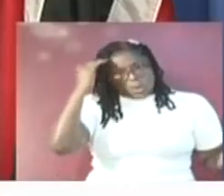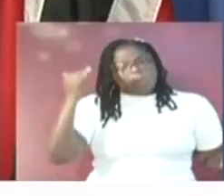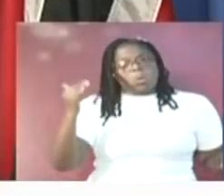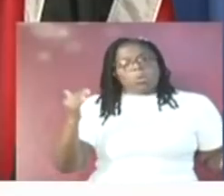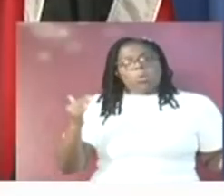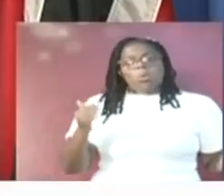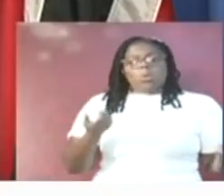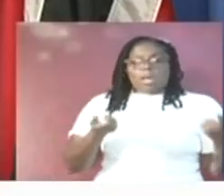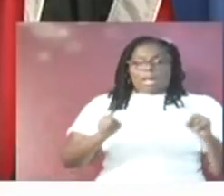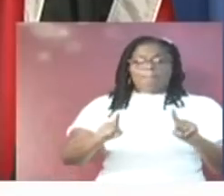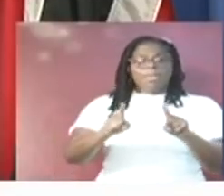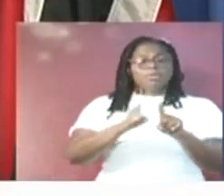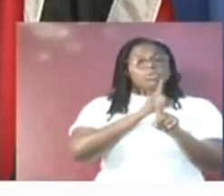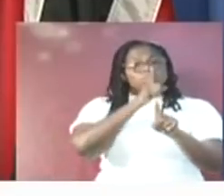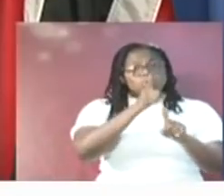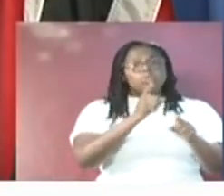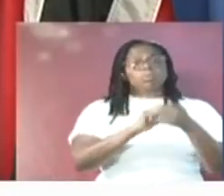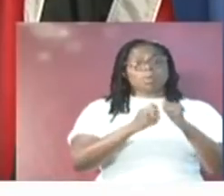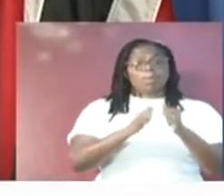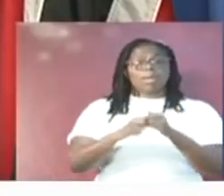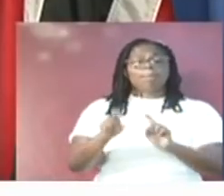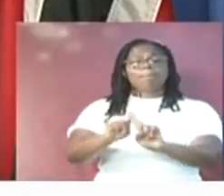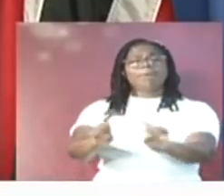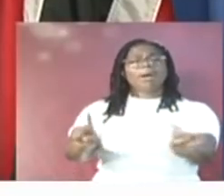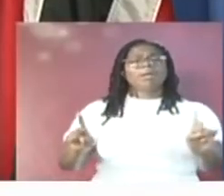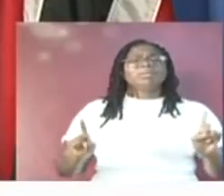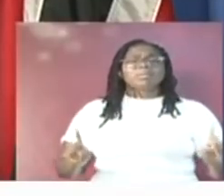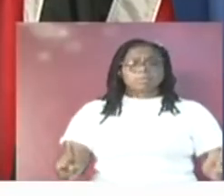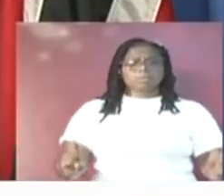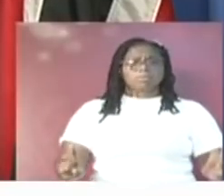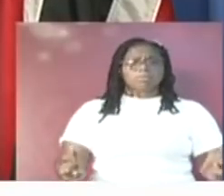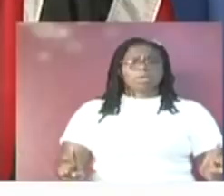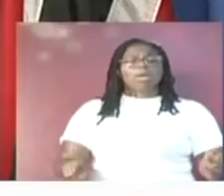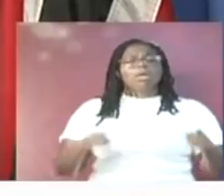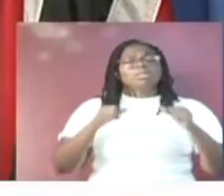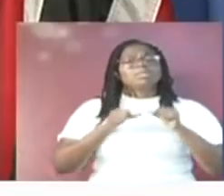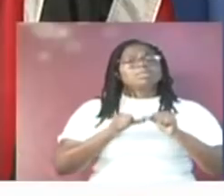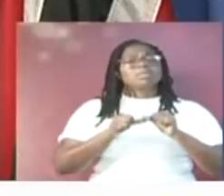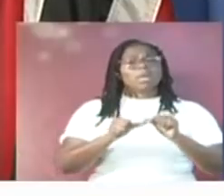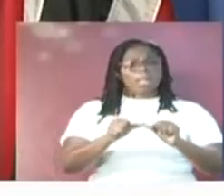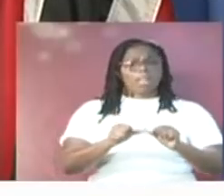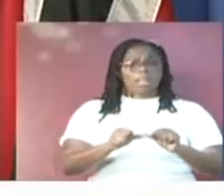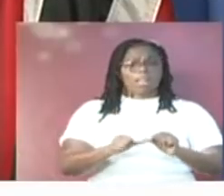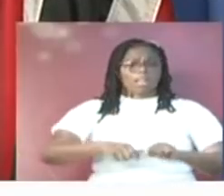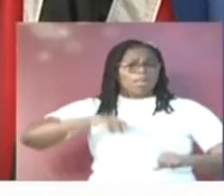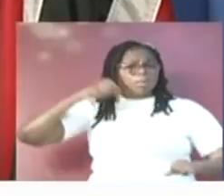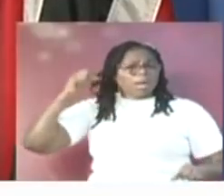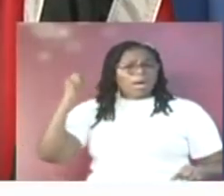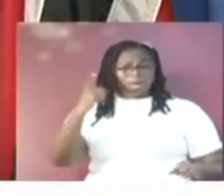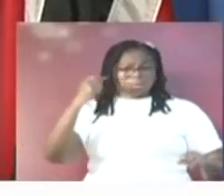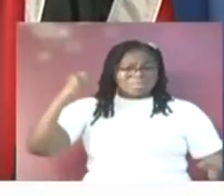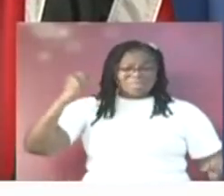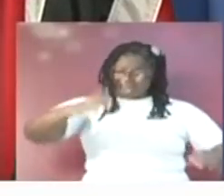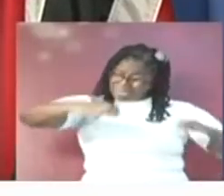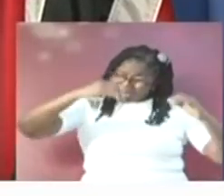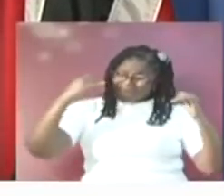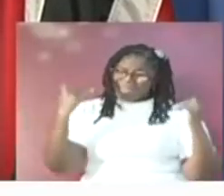so. But that does not in any way respond to the imperative